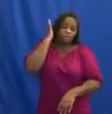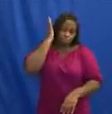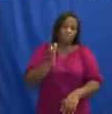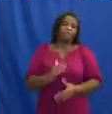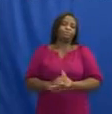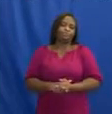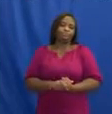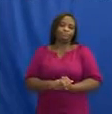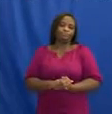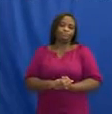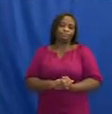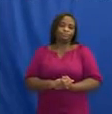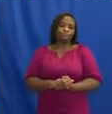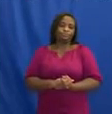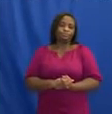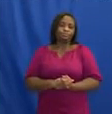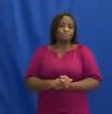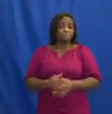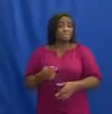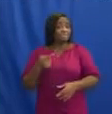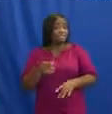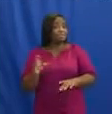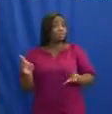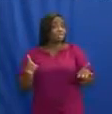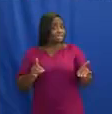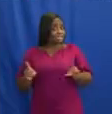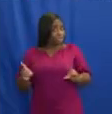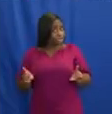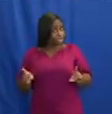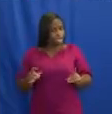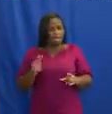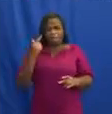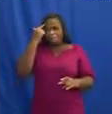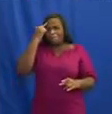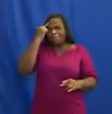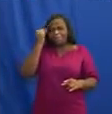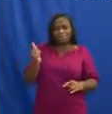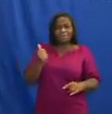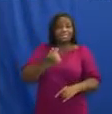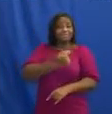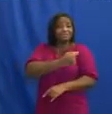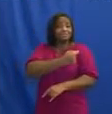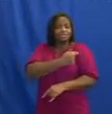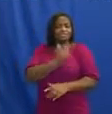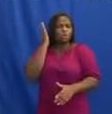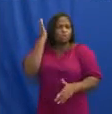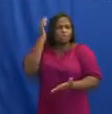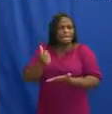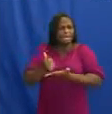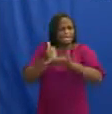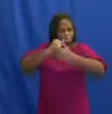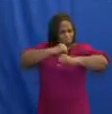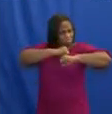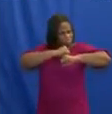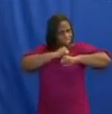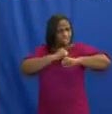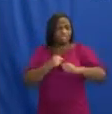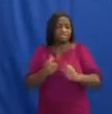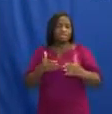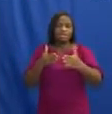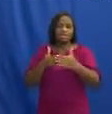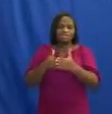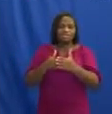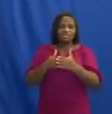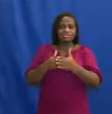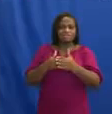publicly. This is being done because the vaccine will help protect us against